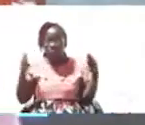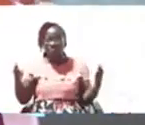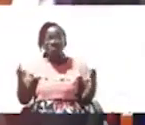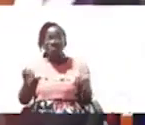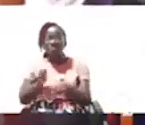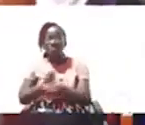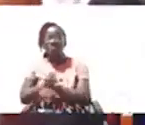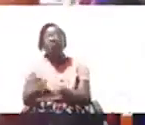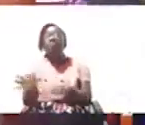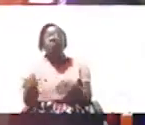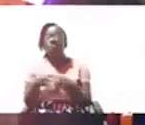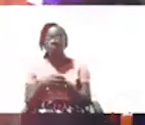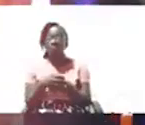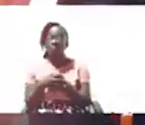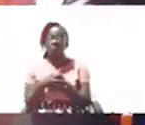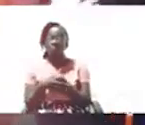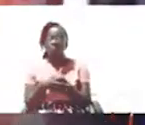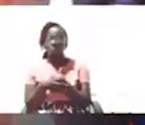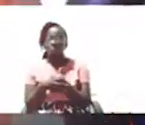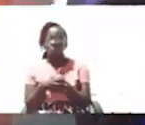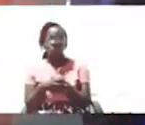finally, it has maximum